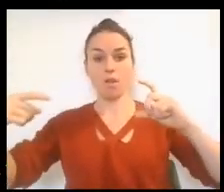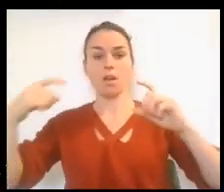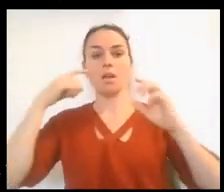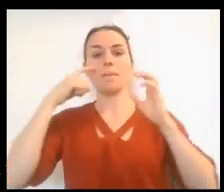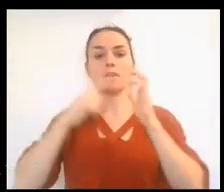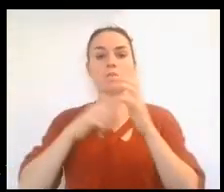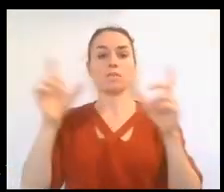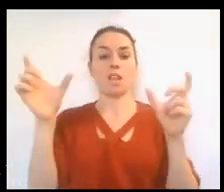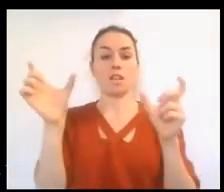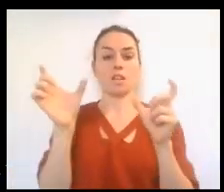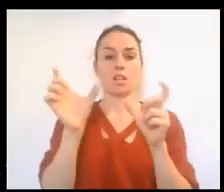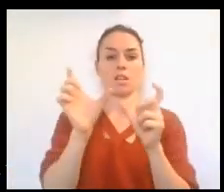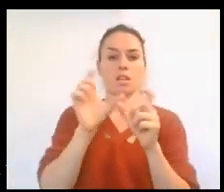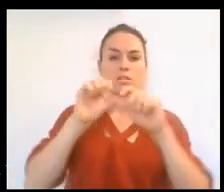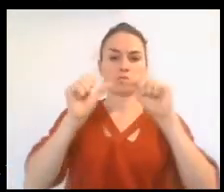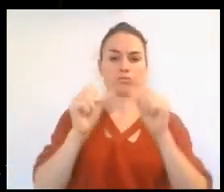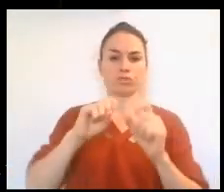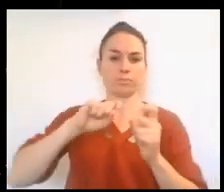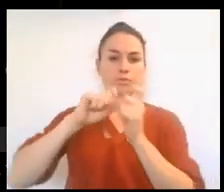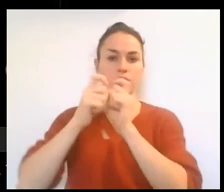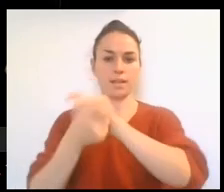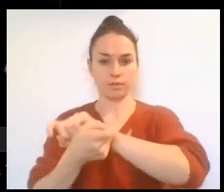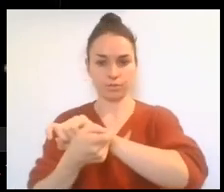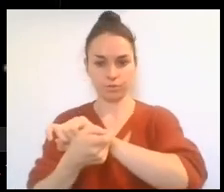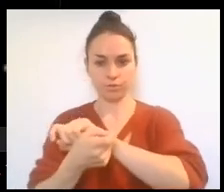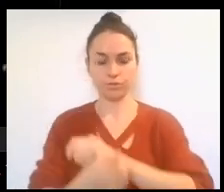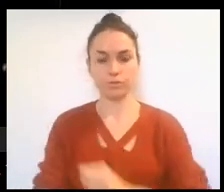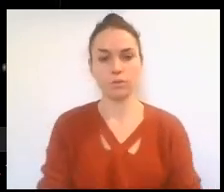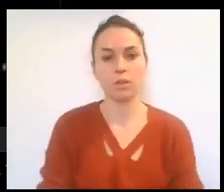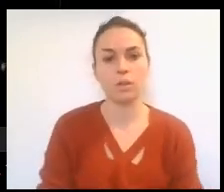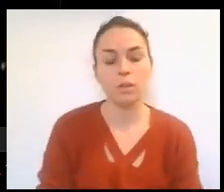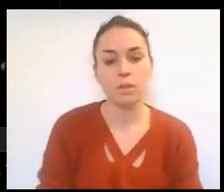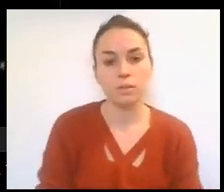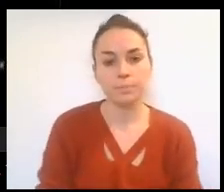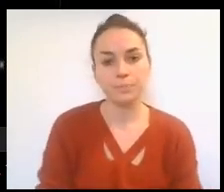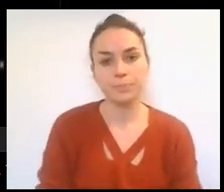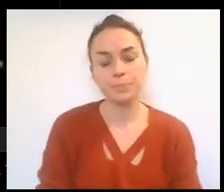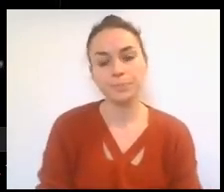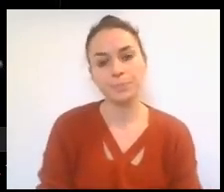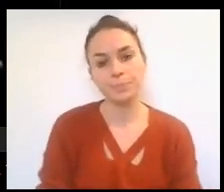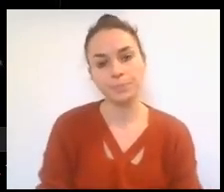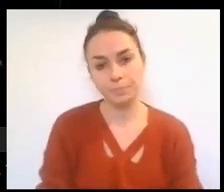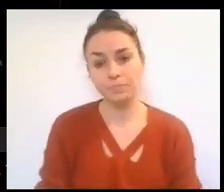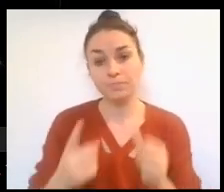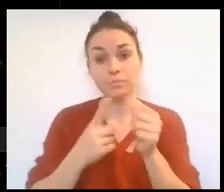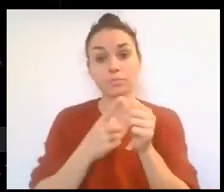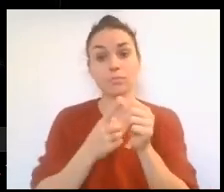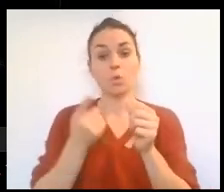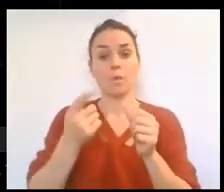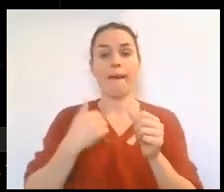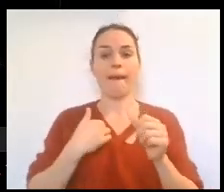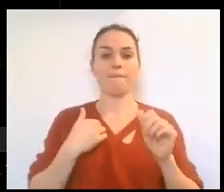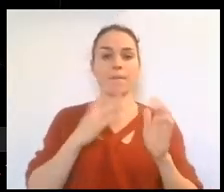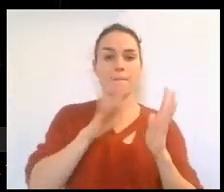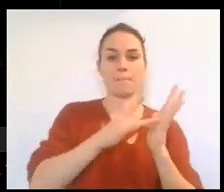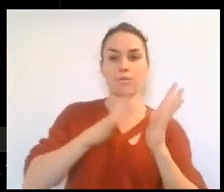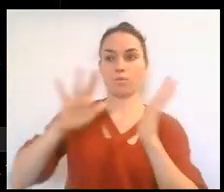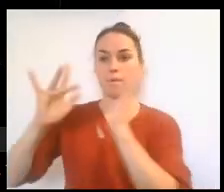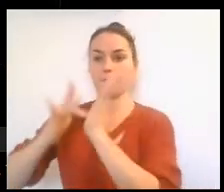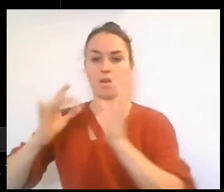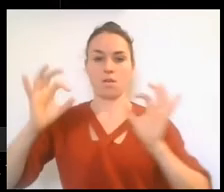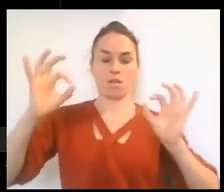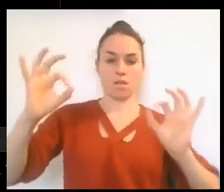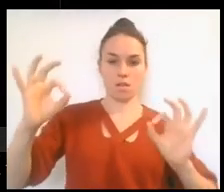interaction of the merging of these galaxies. And whereas you started out with two nuclei, you end up basically